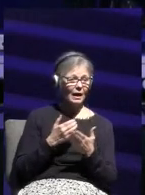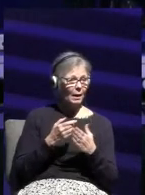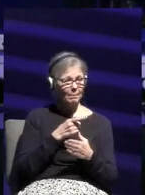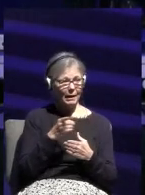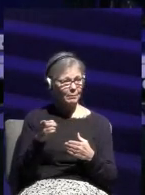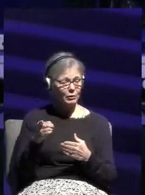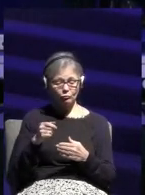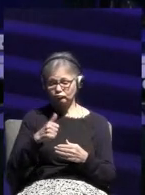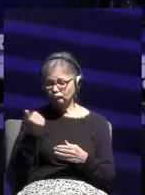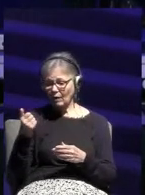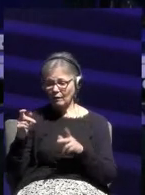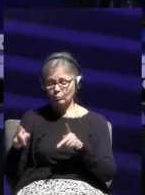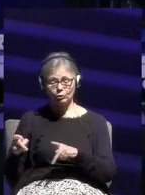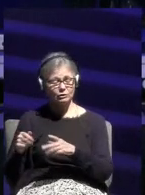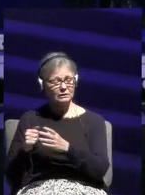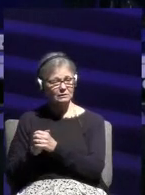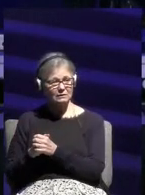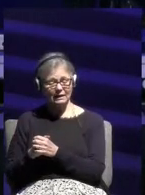have the side of,